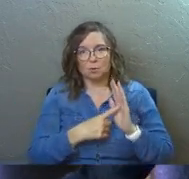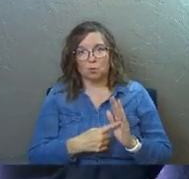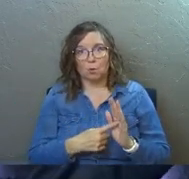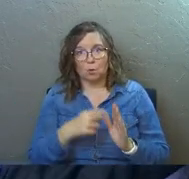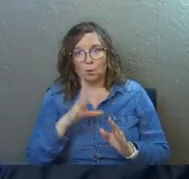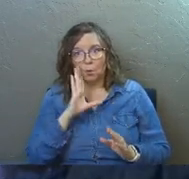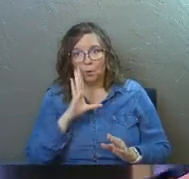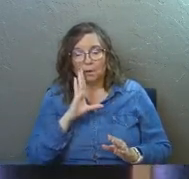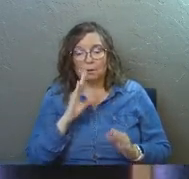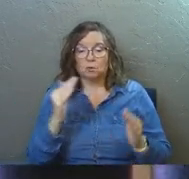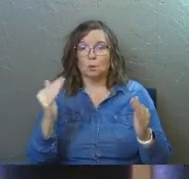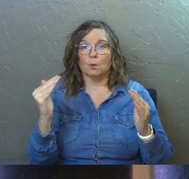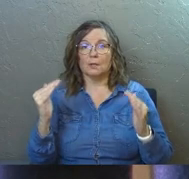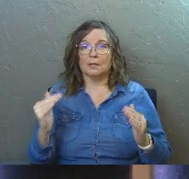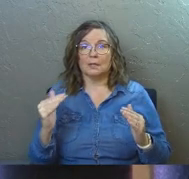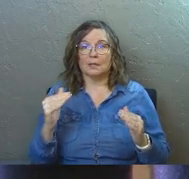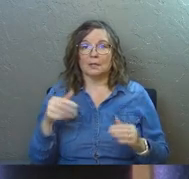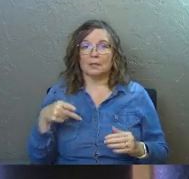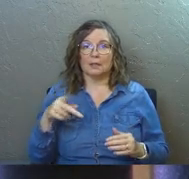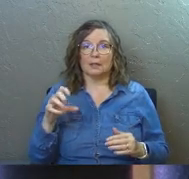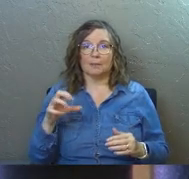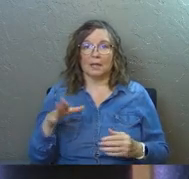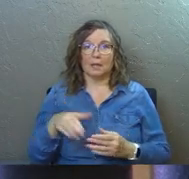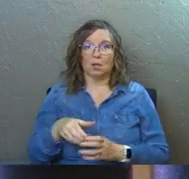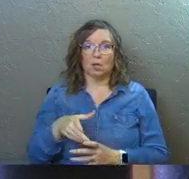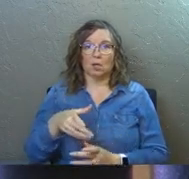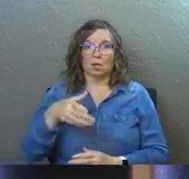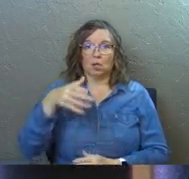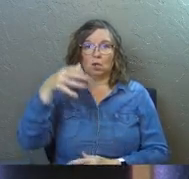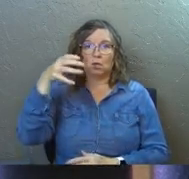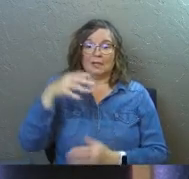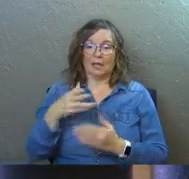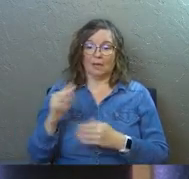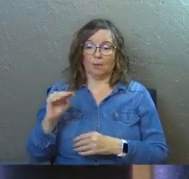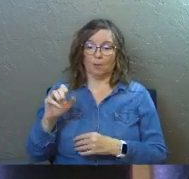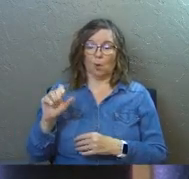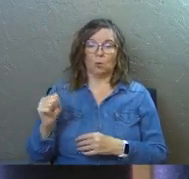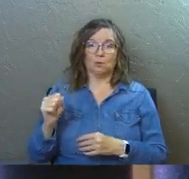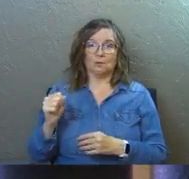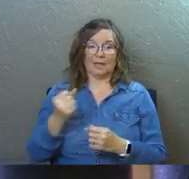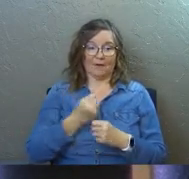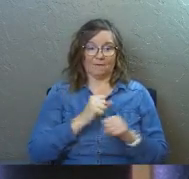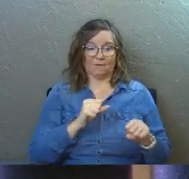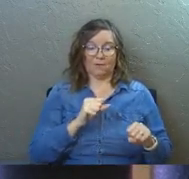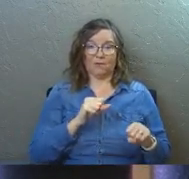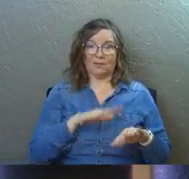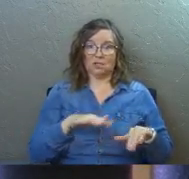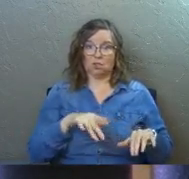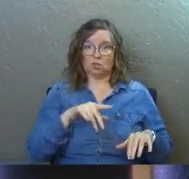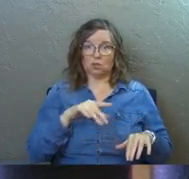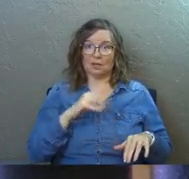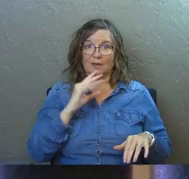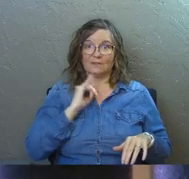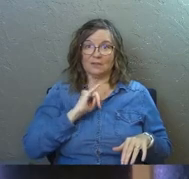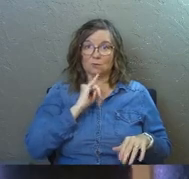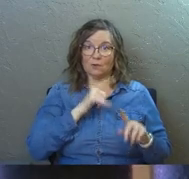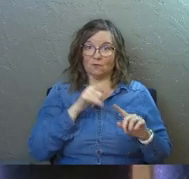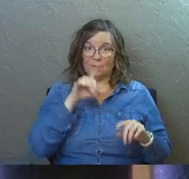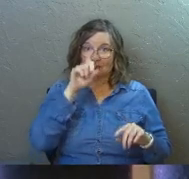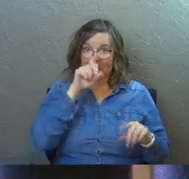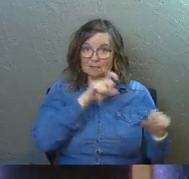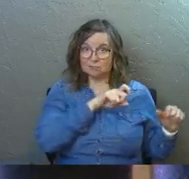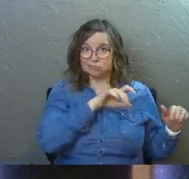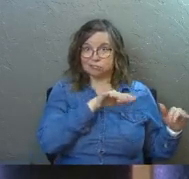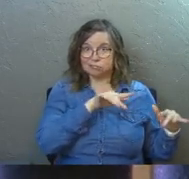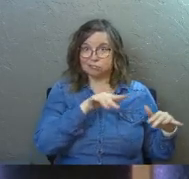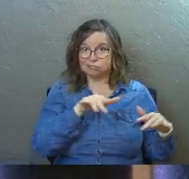show that to you. So the next spot is the pillar. Now that's after Moses had freed the children of Israel out of Egypt, and they're going